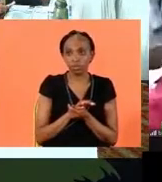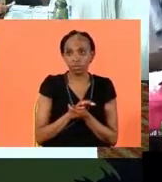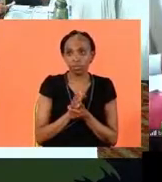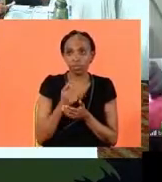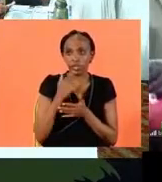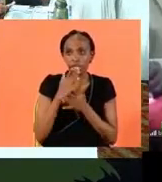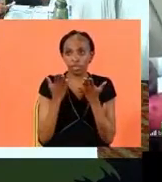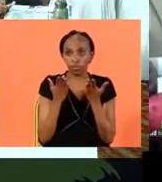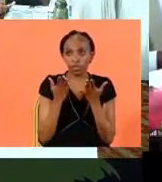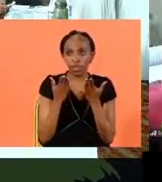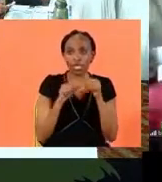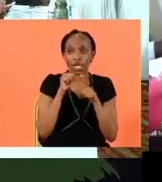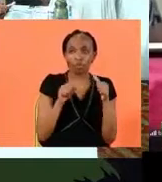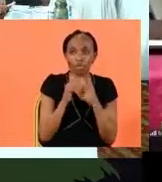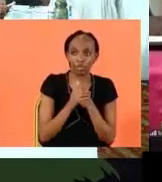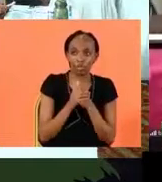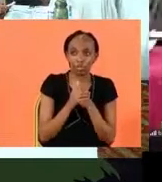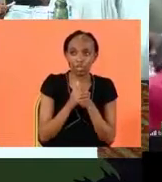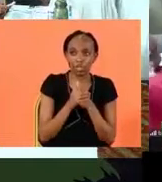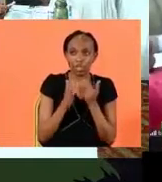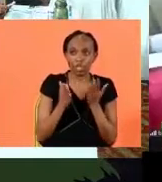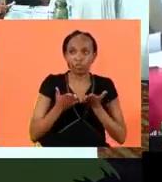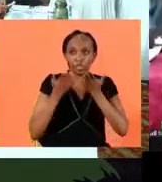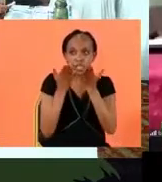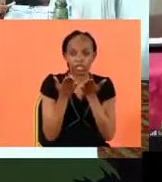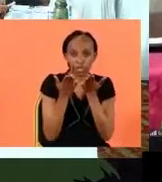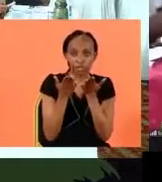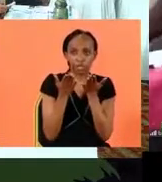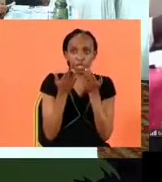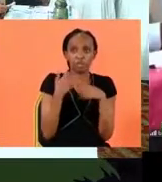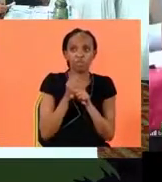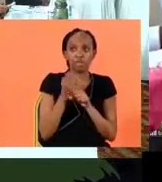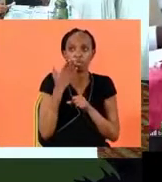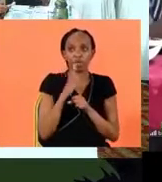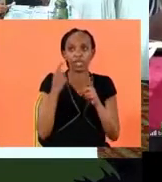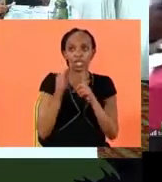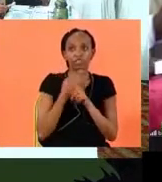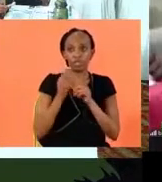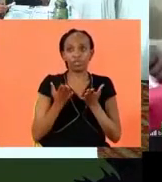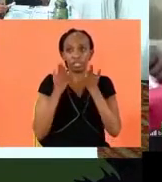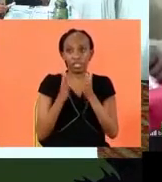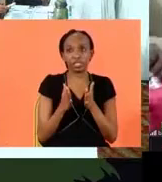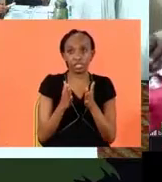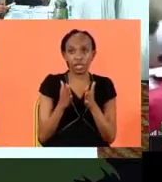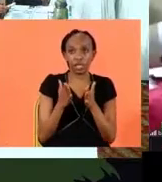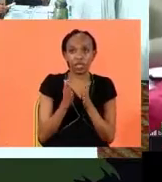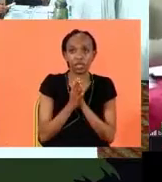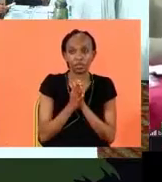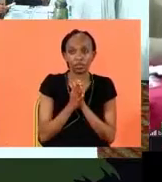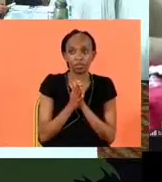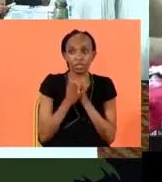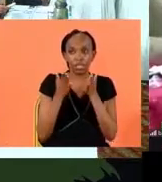say something regarding the presentations made by the different presenters. Overall,